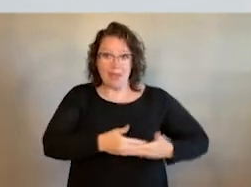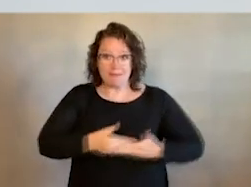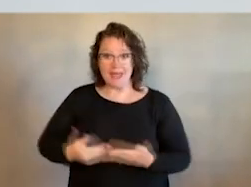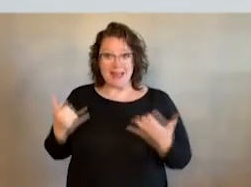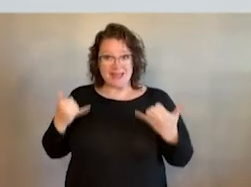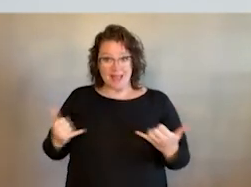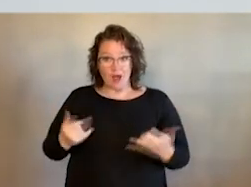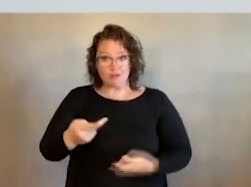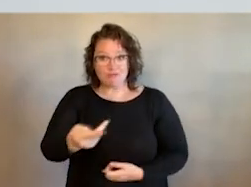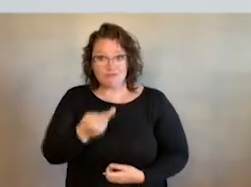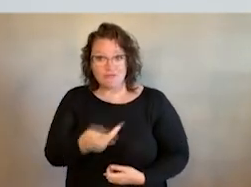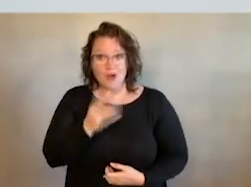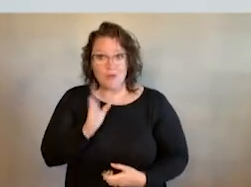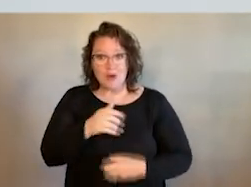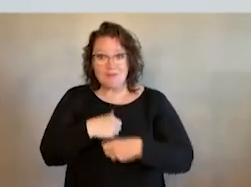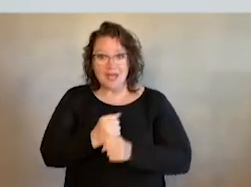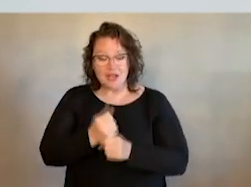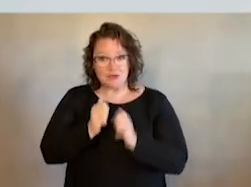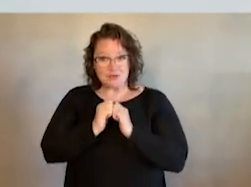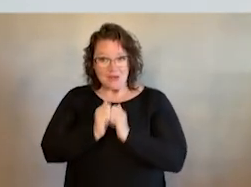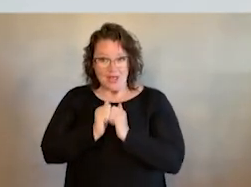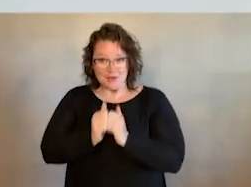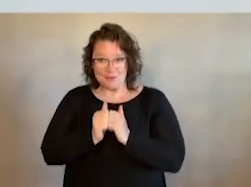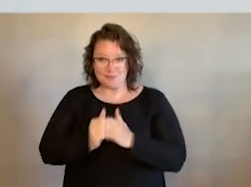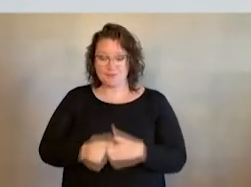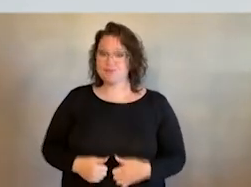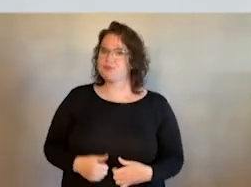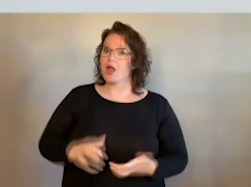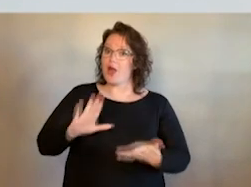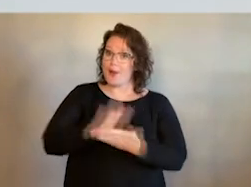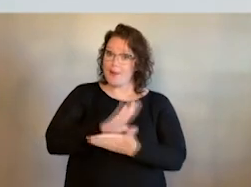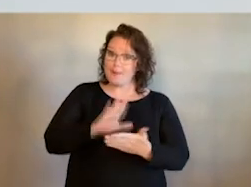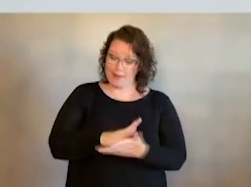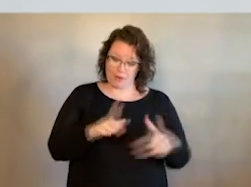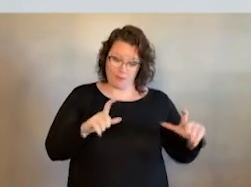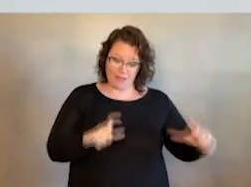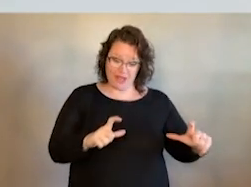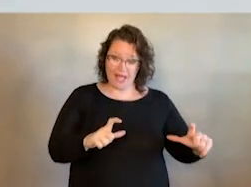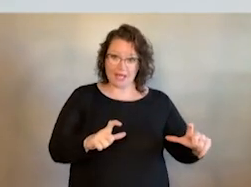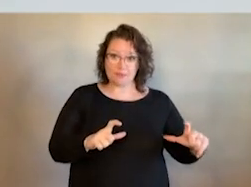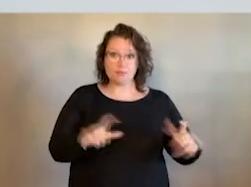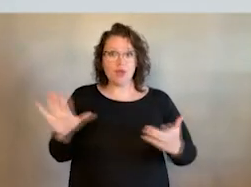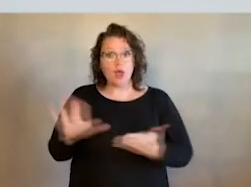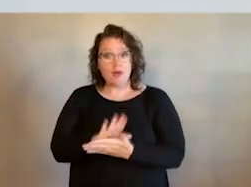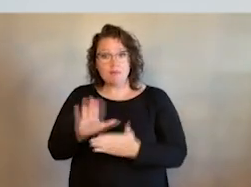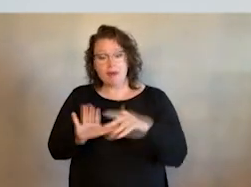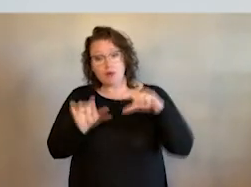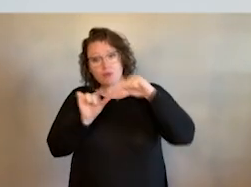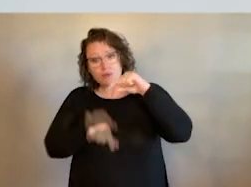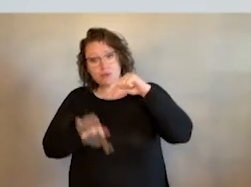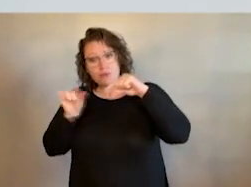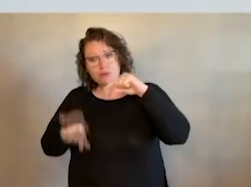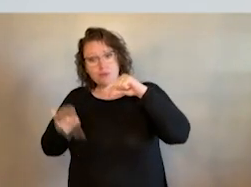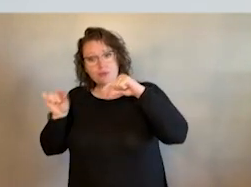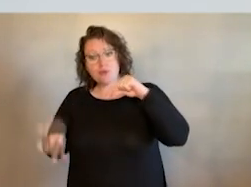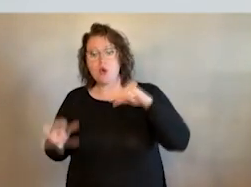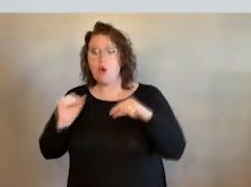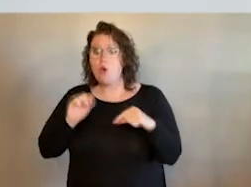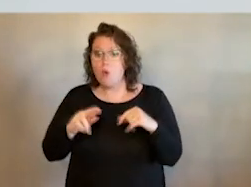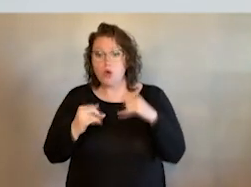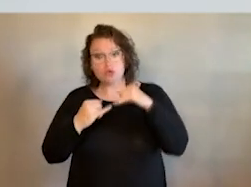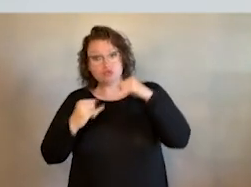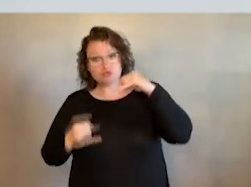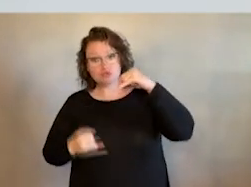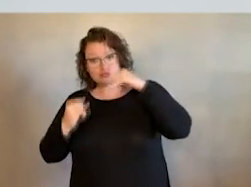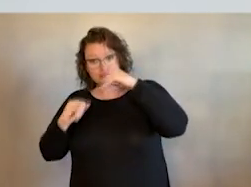own dream catcher. You can use a paper plate, some paper strips, or some dental floss, or some string